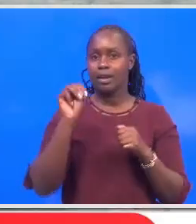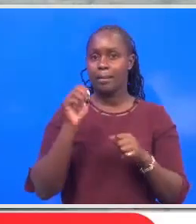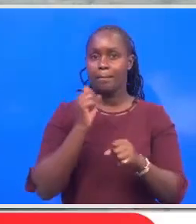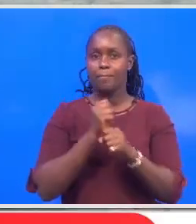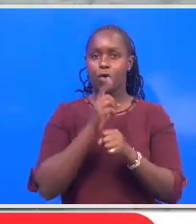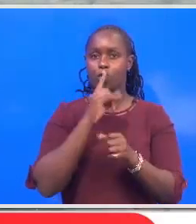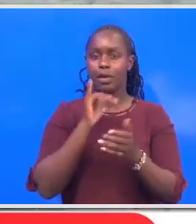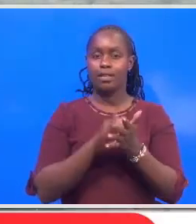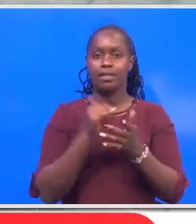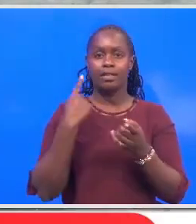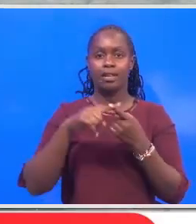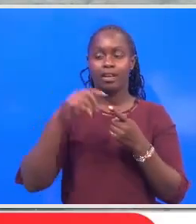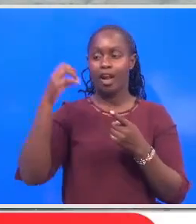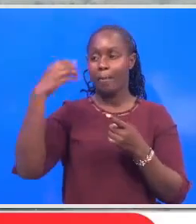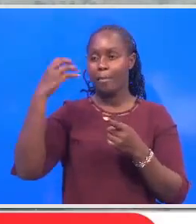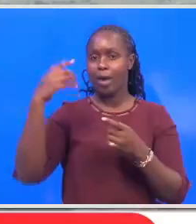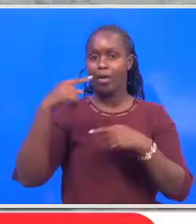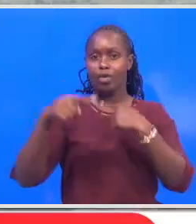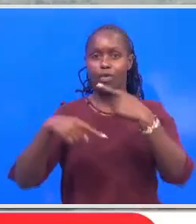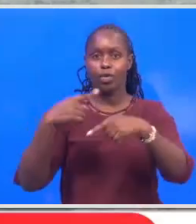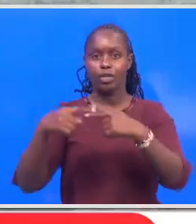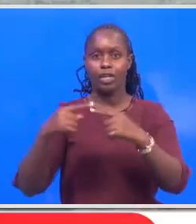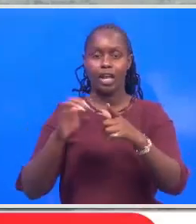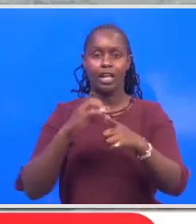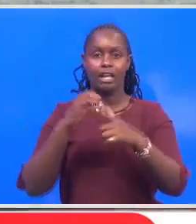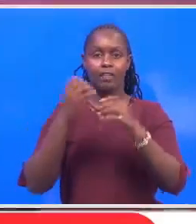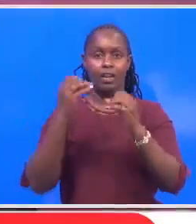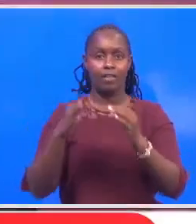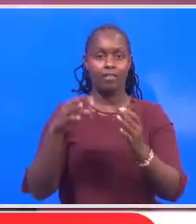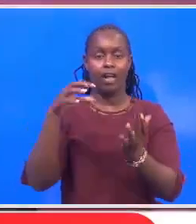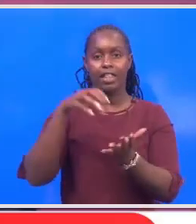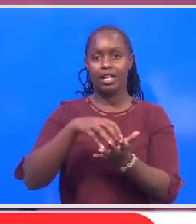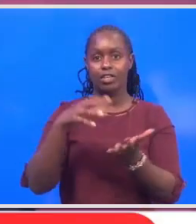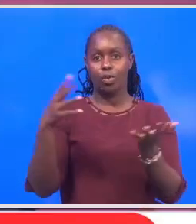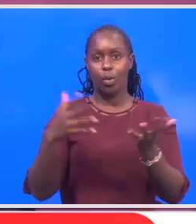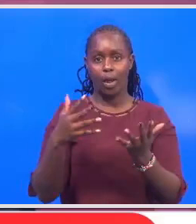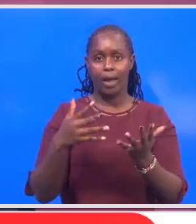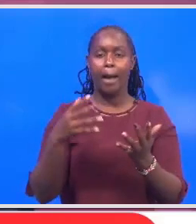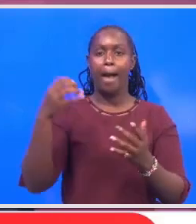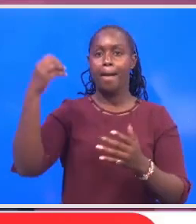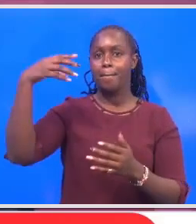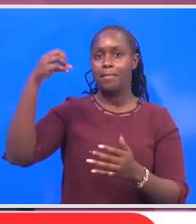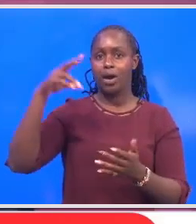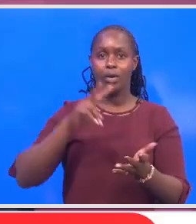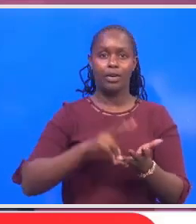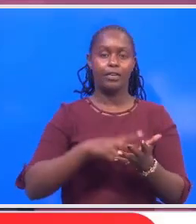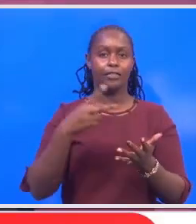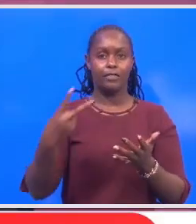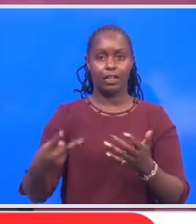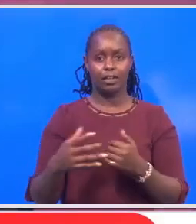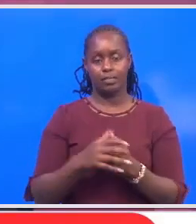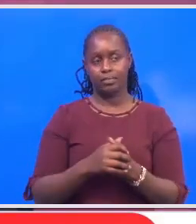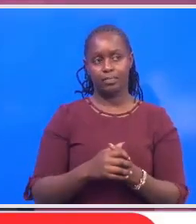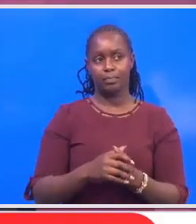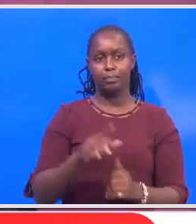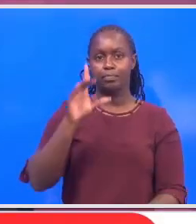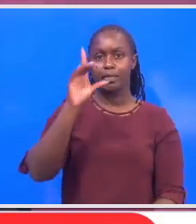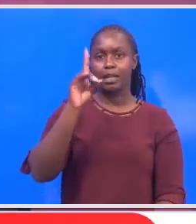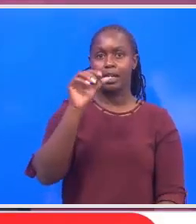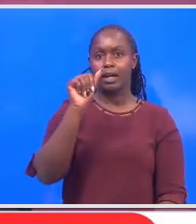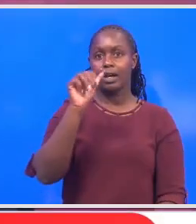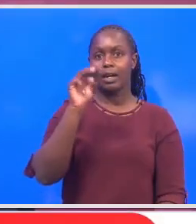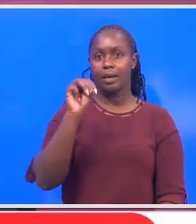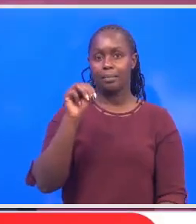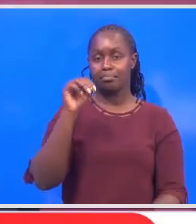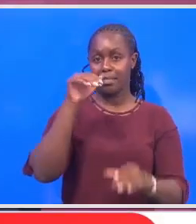electricity supply, even in cases of power failure. Our dams in the hydros were not